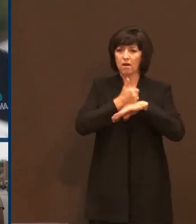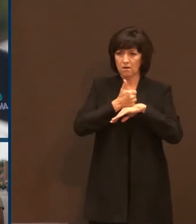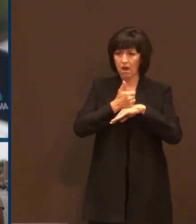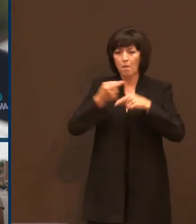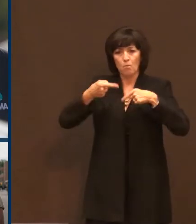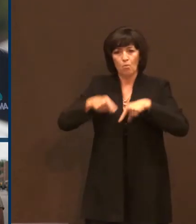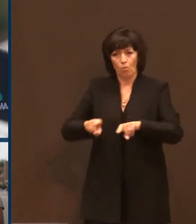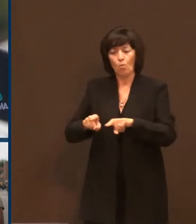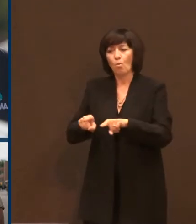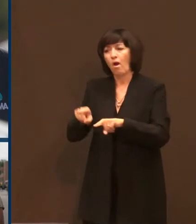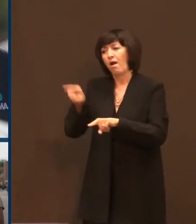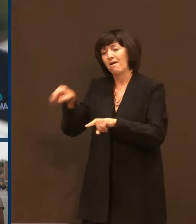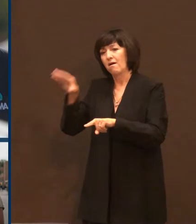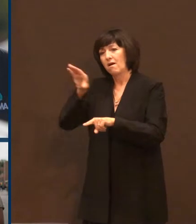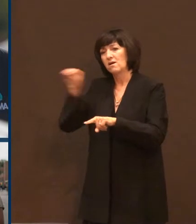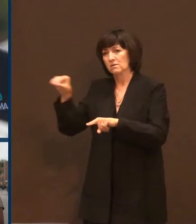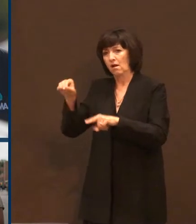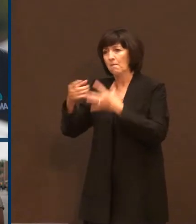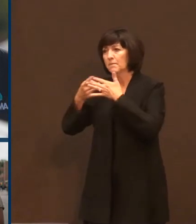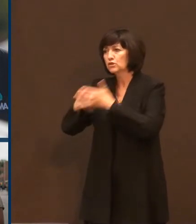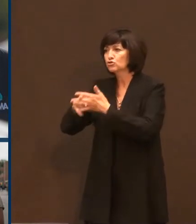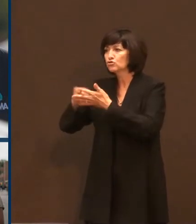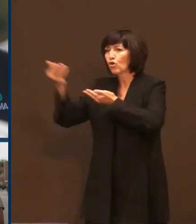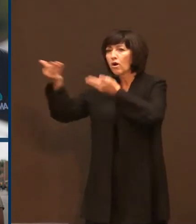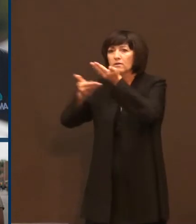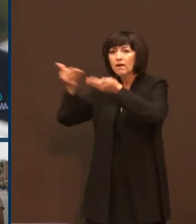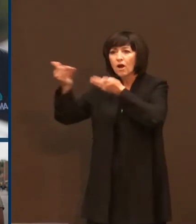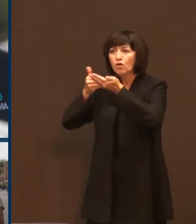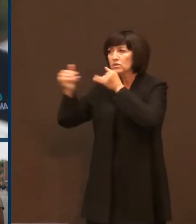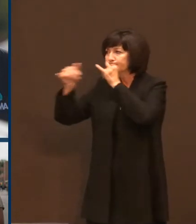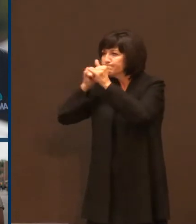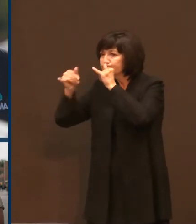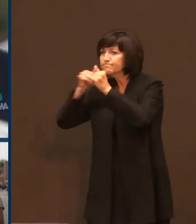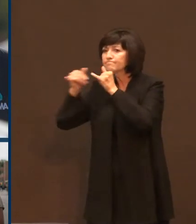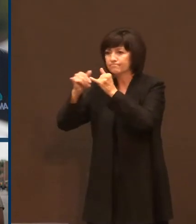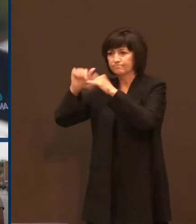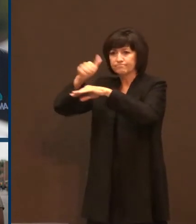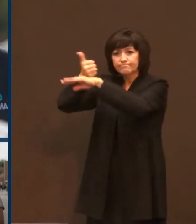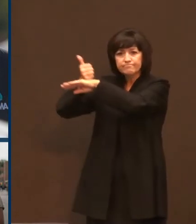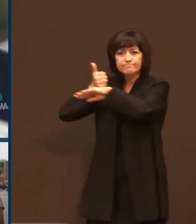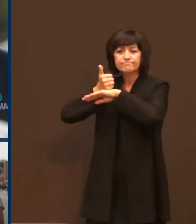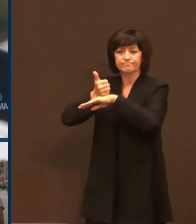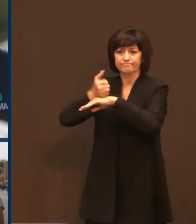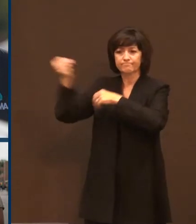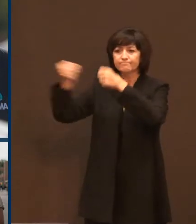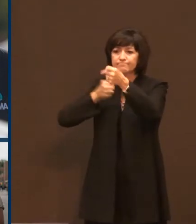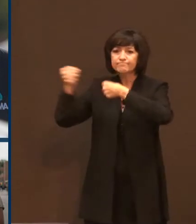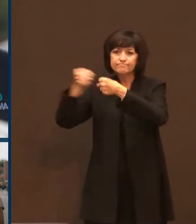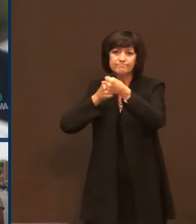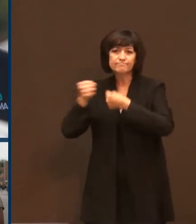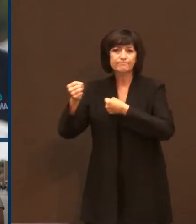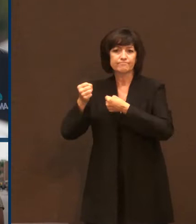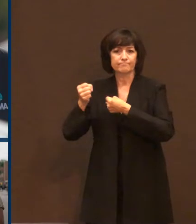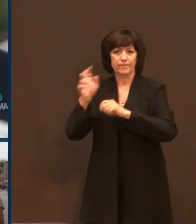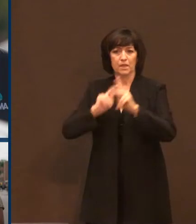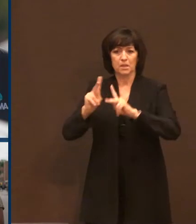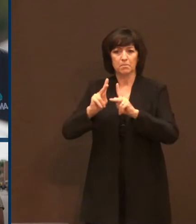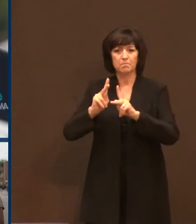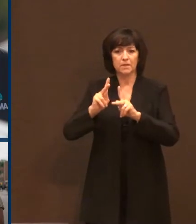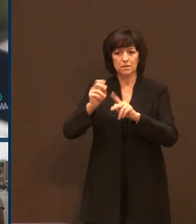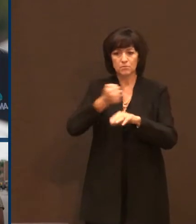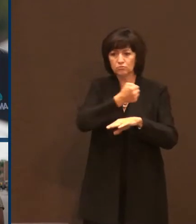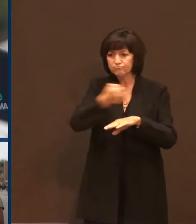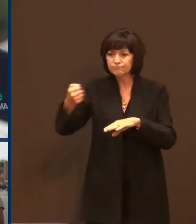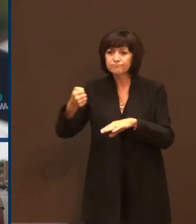fully in place, and we are now. DEMA and all the first responders, just an incredible job